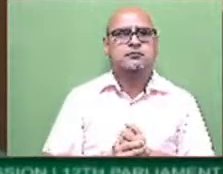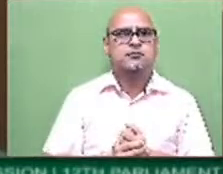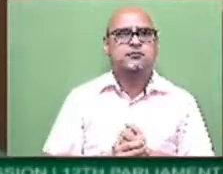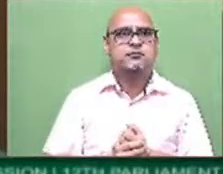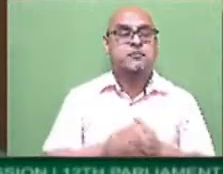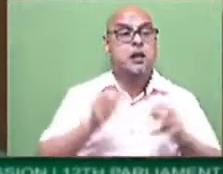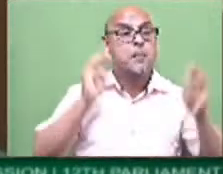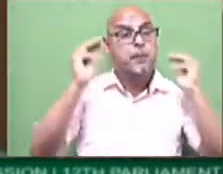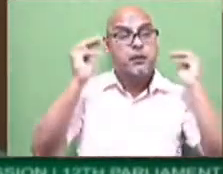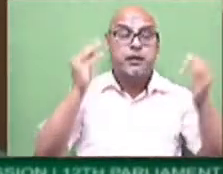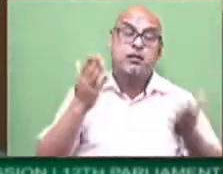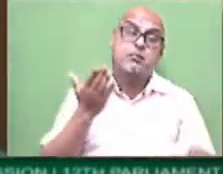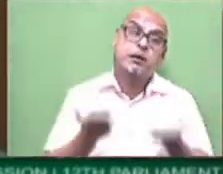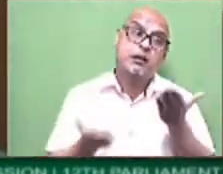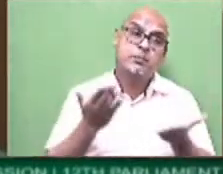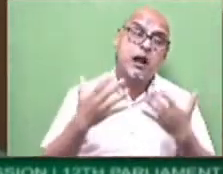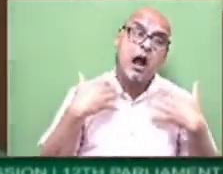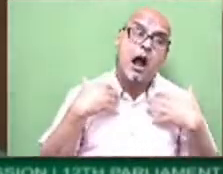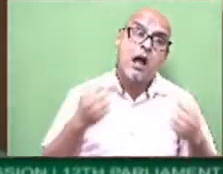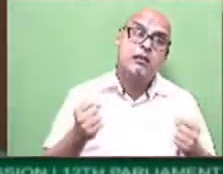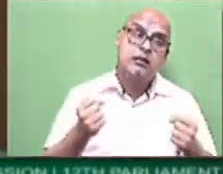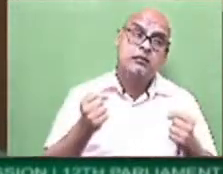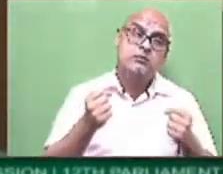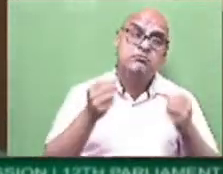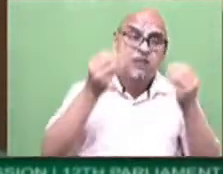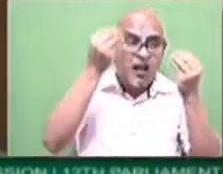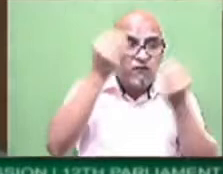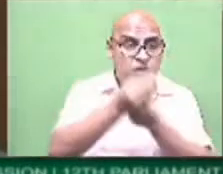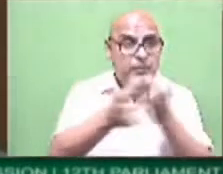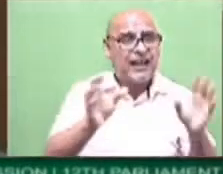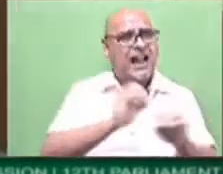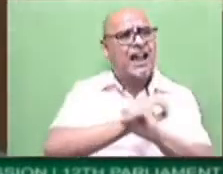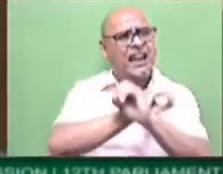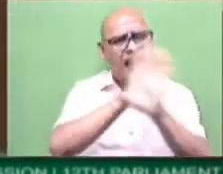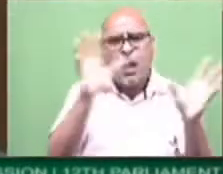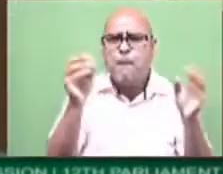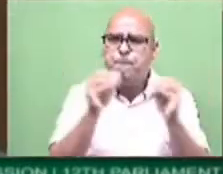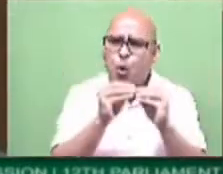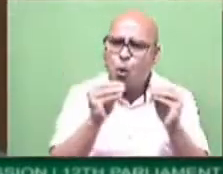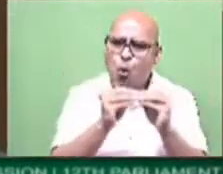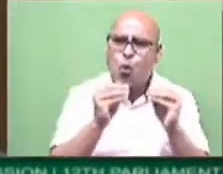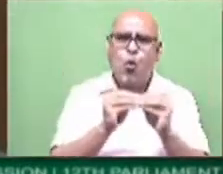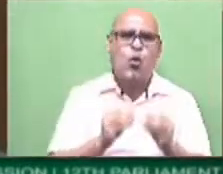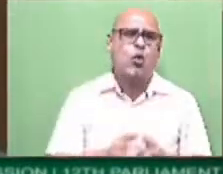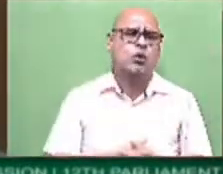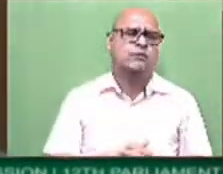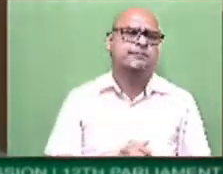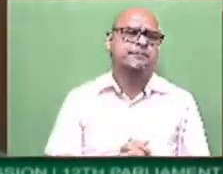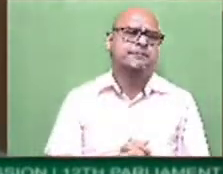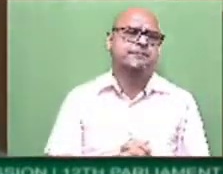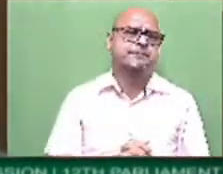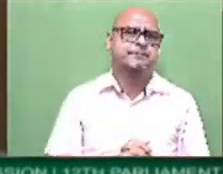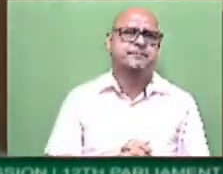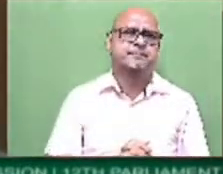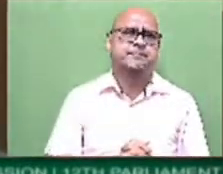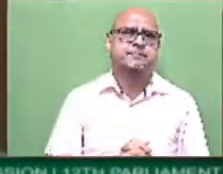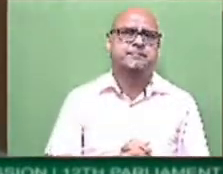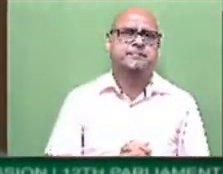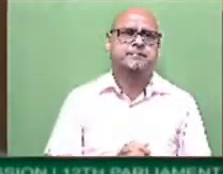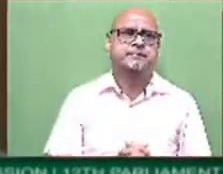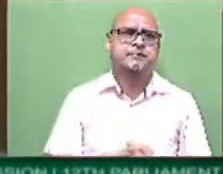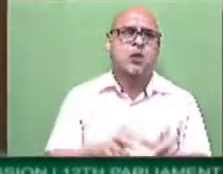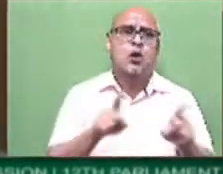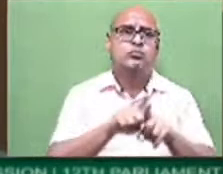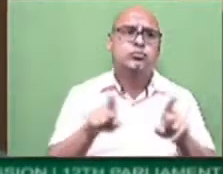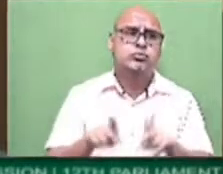that, but I just threw that out. But I throw that out also, Madam Speaker, because there are also some other issues